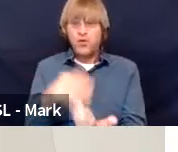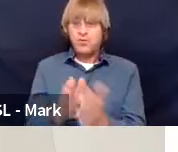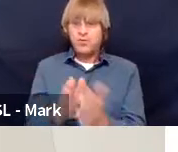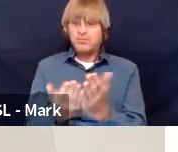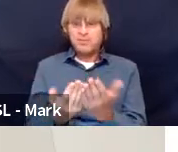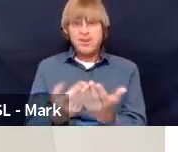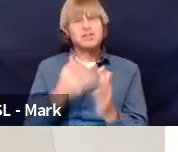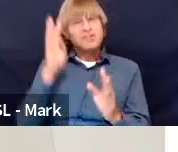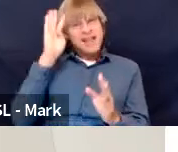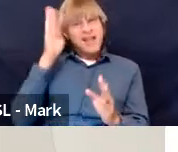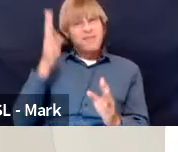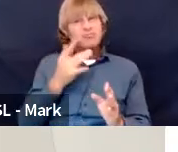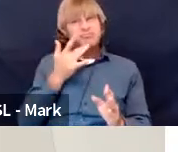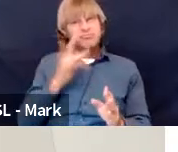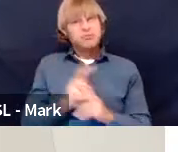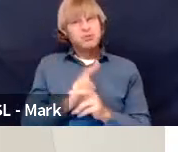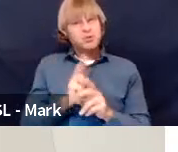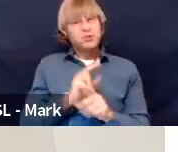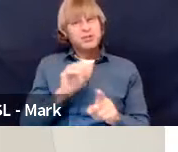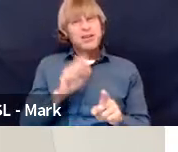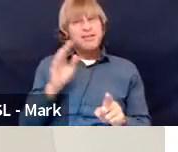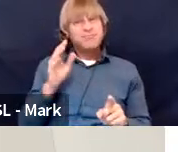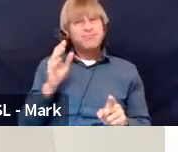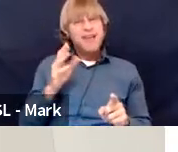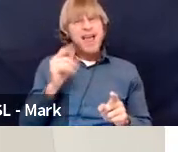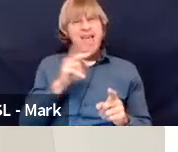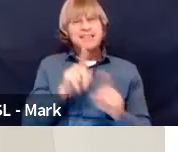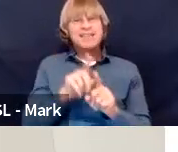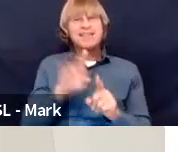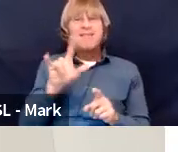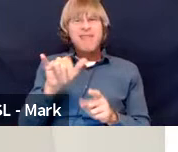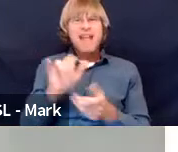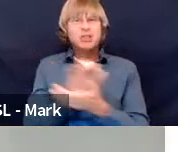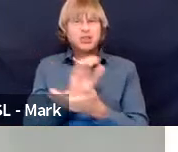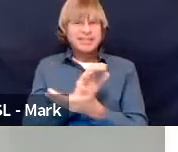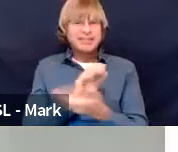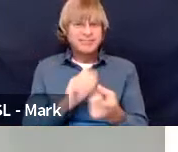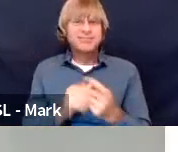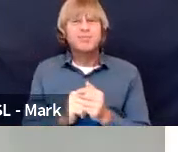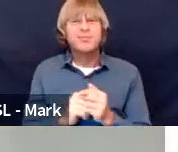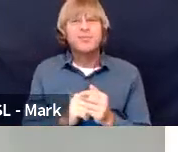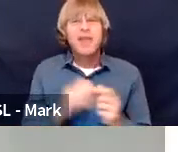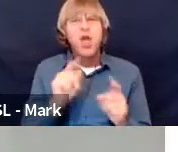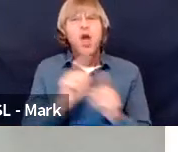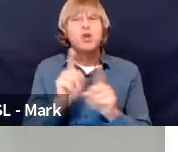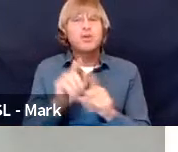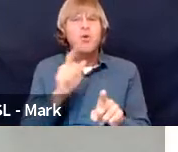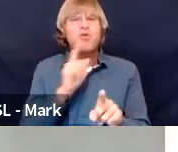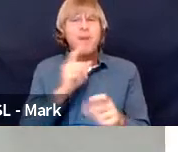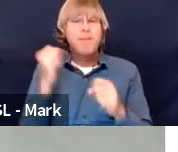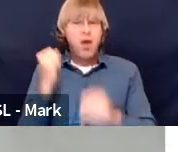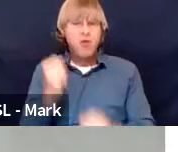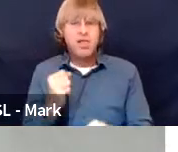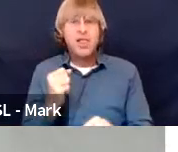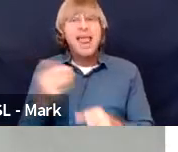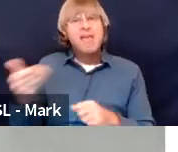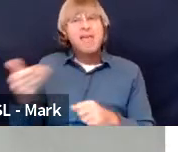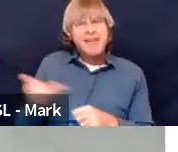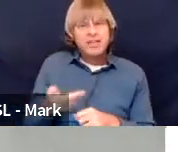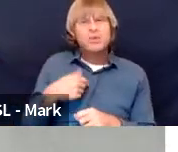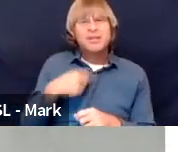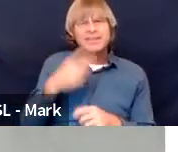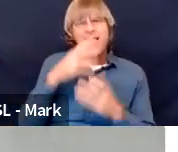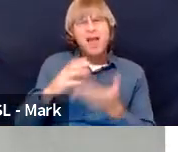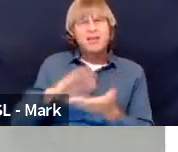clever use. Translucents are great as a fly sheet used in this way. Can also be really powerful. Invitations, we see